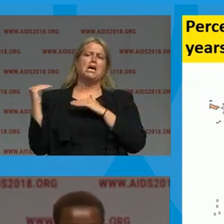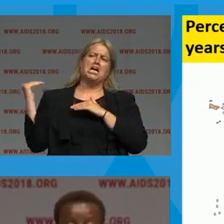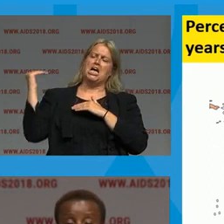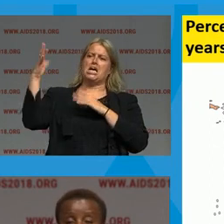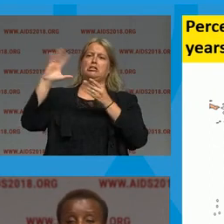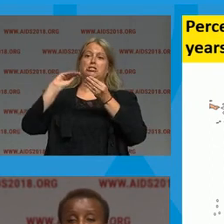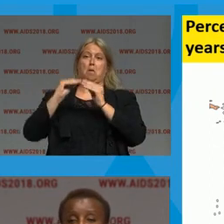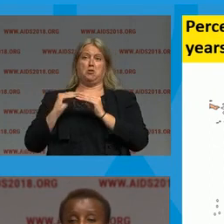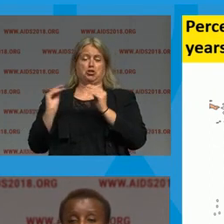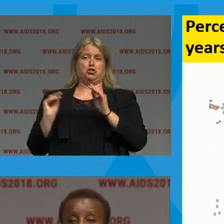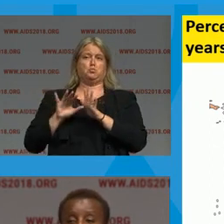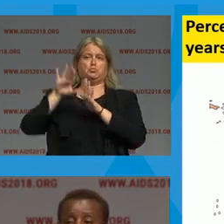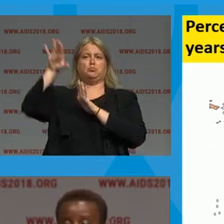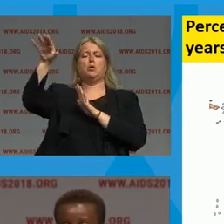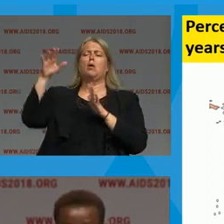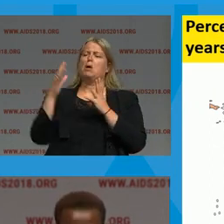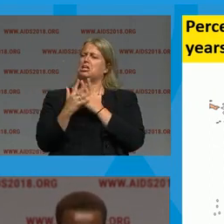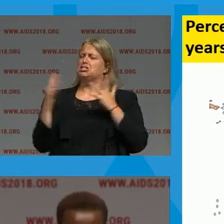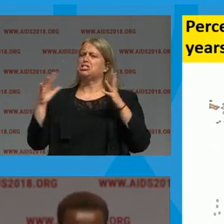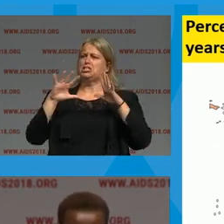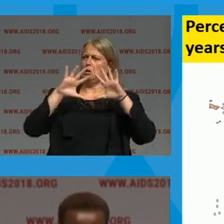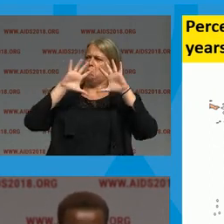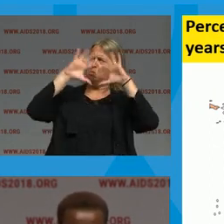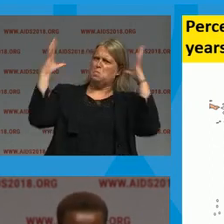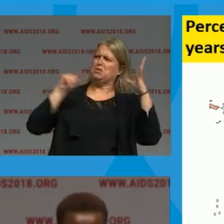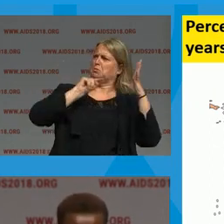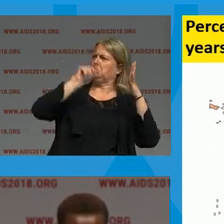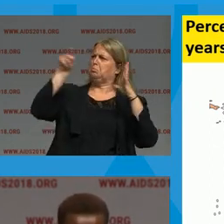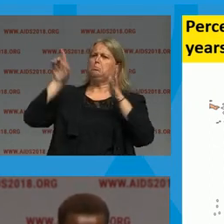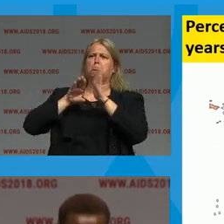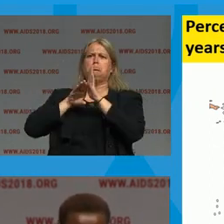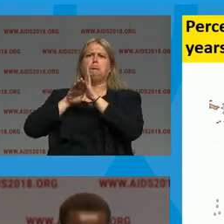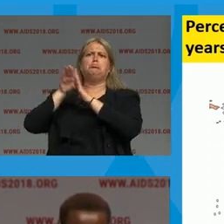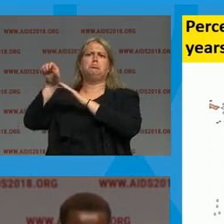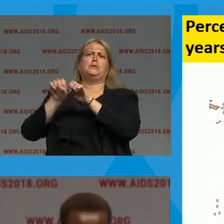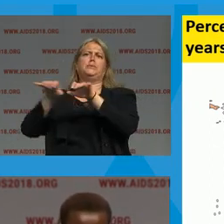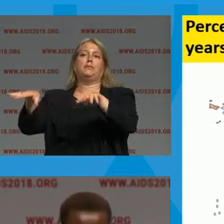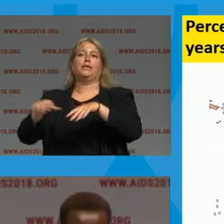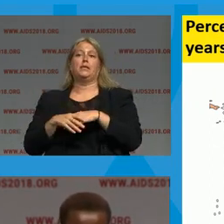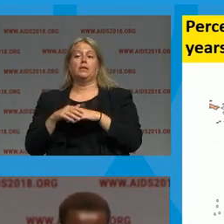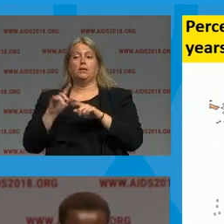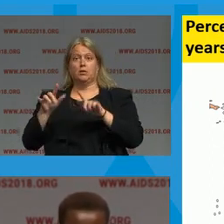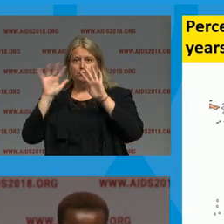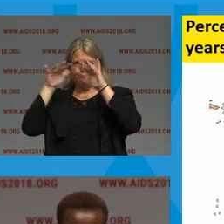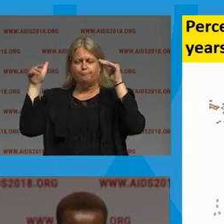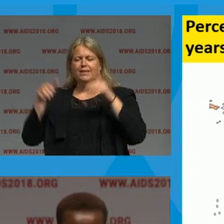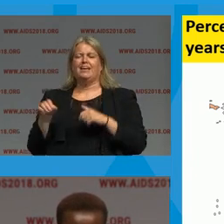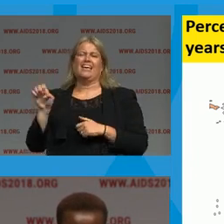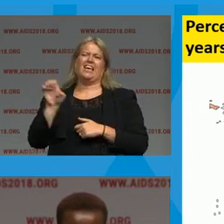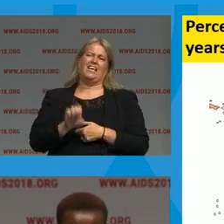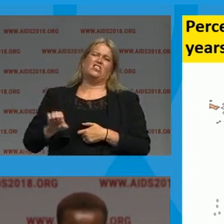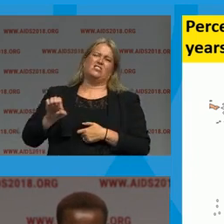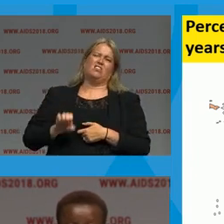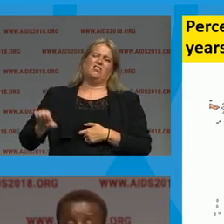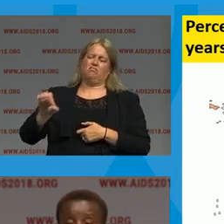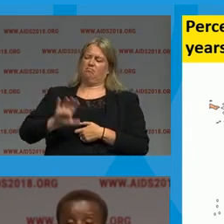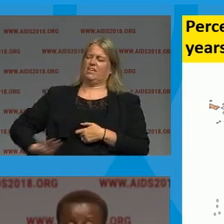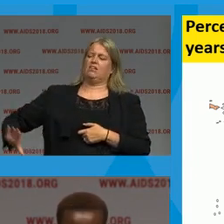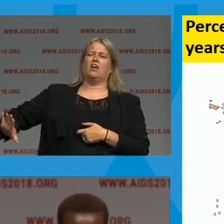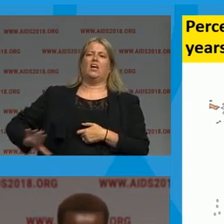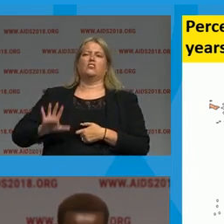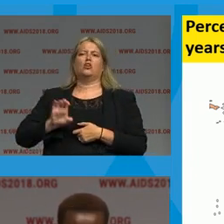there's a growing epidemic in some parts of the world. I want to talk about specifically Eastern Europe and Central Asia. Although